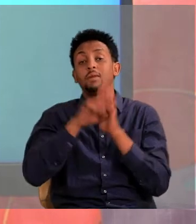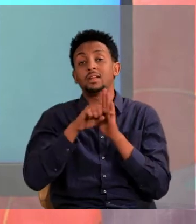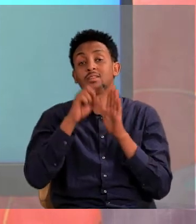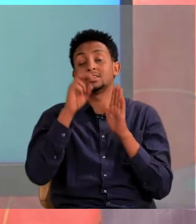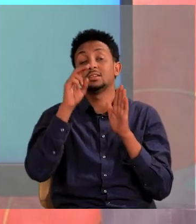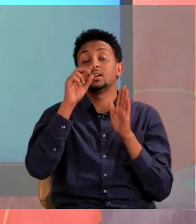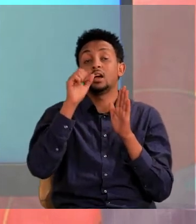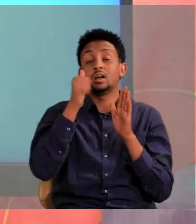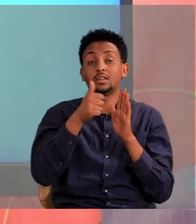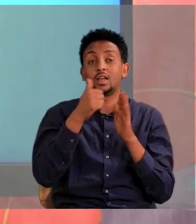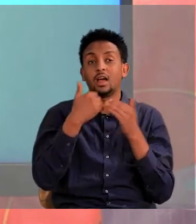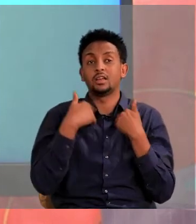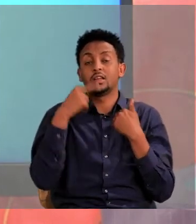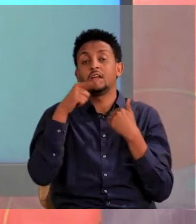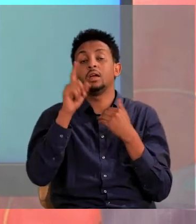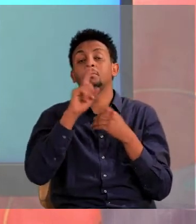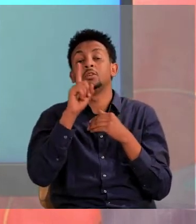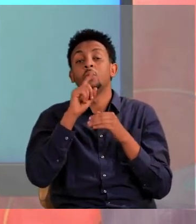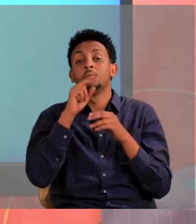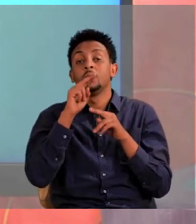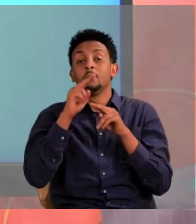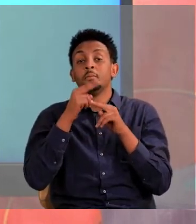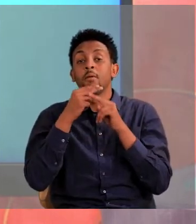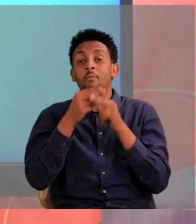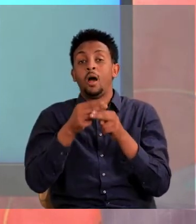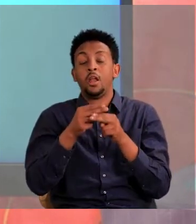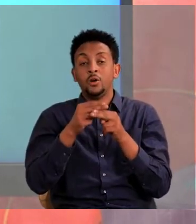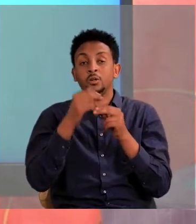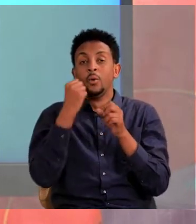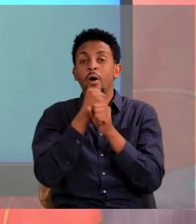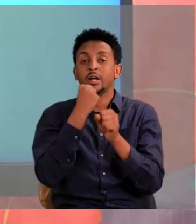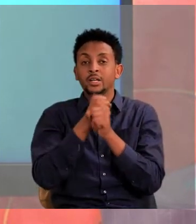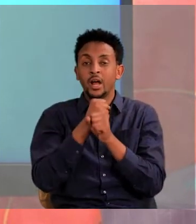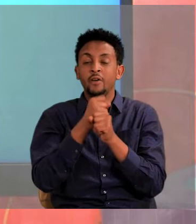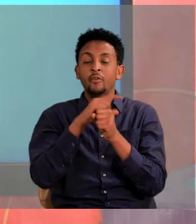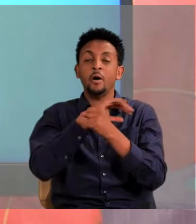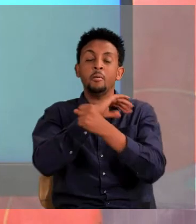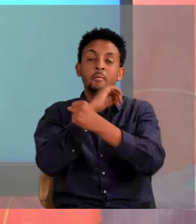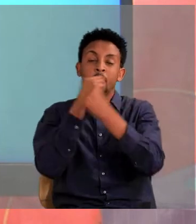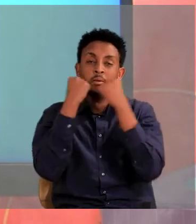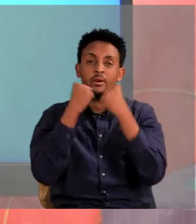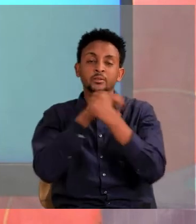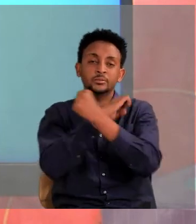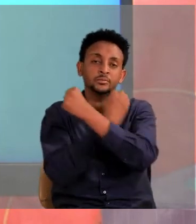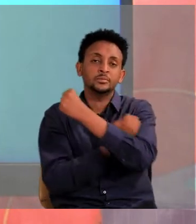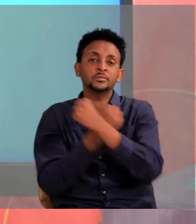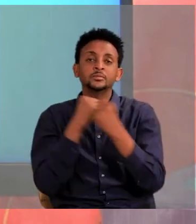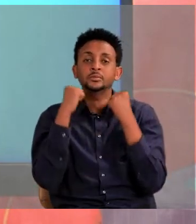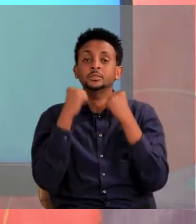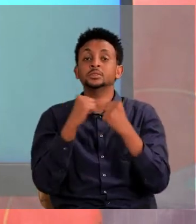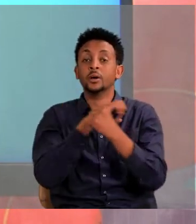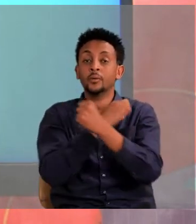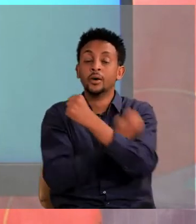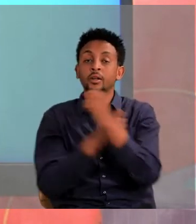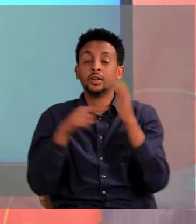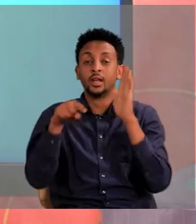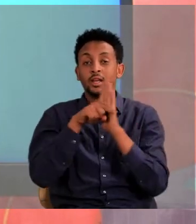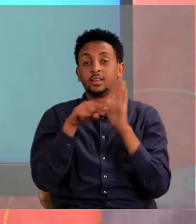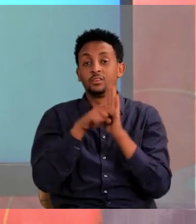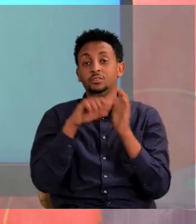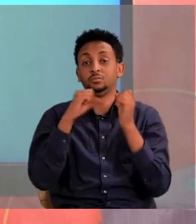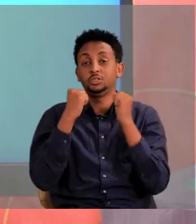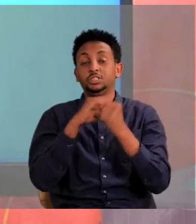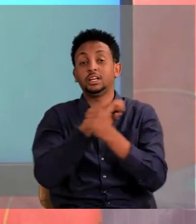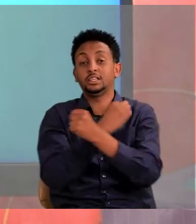mgh at A. This is what we call work done by potential energy. And the work done by the negative